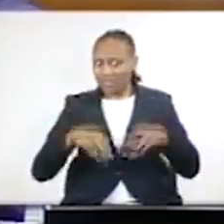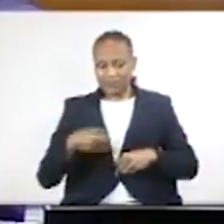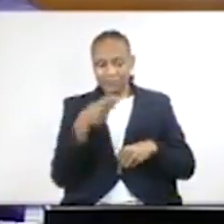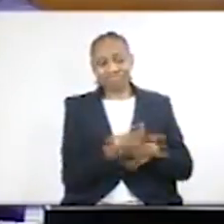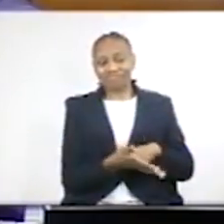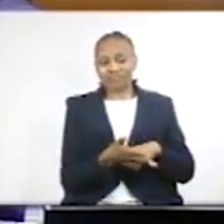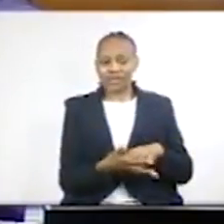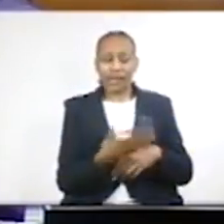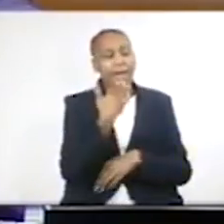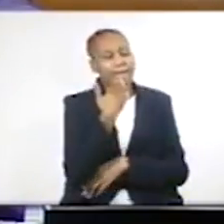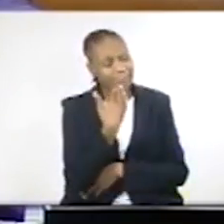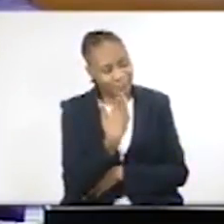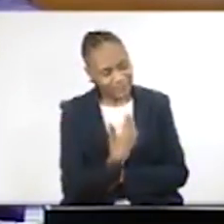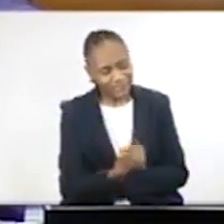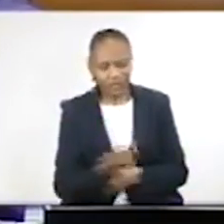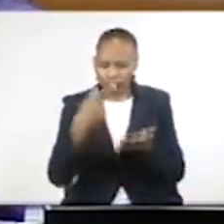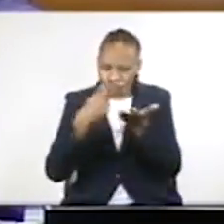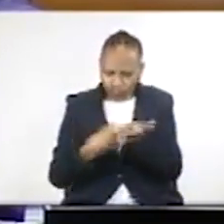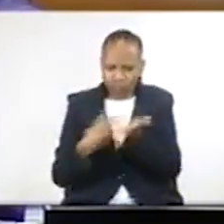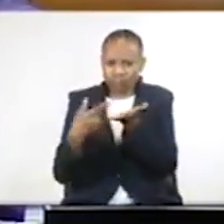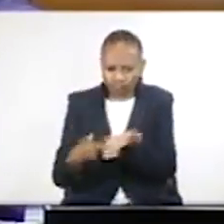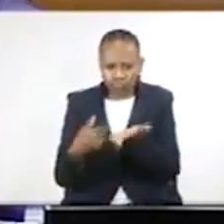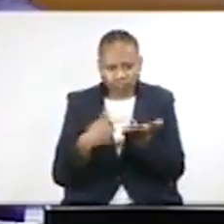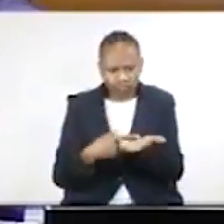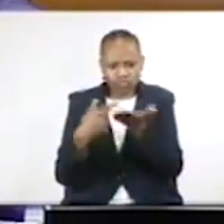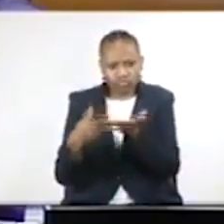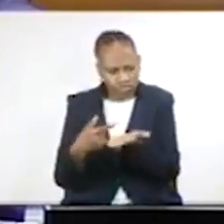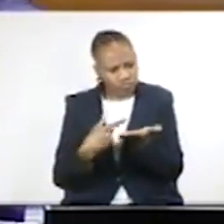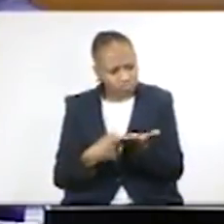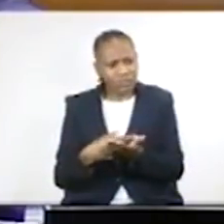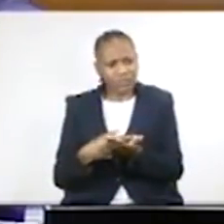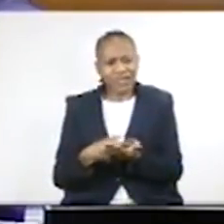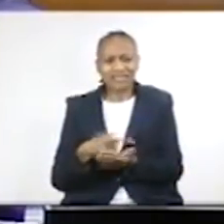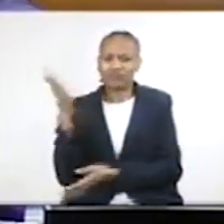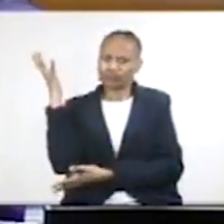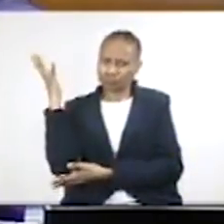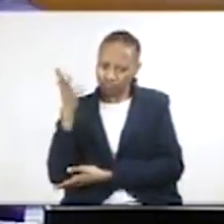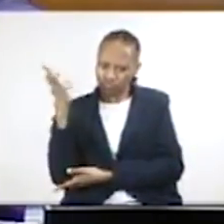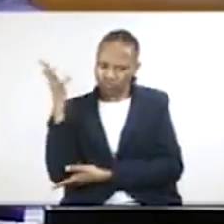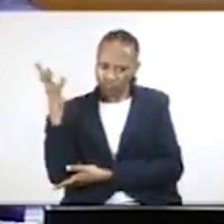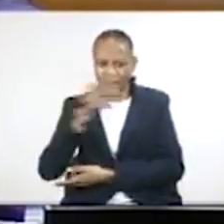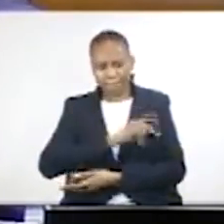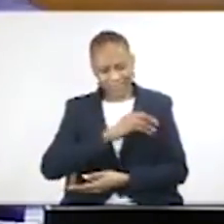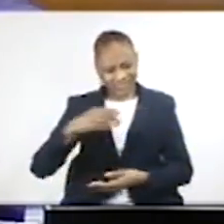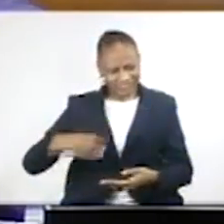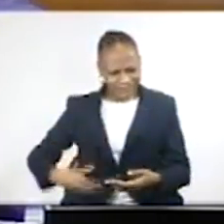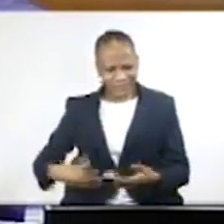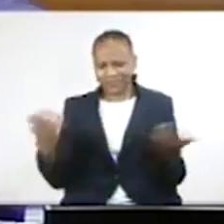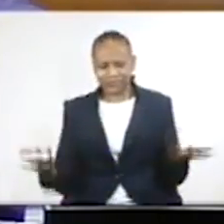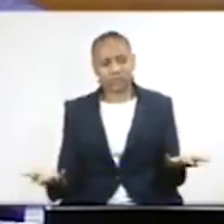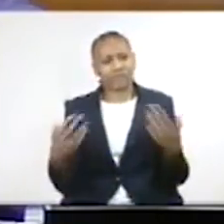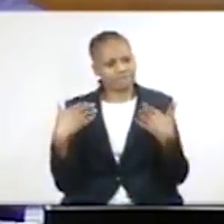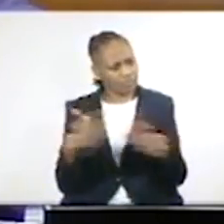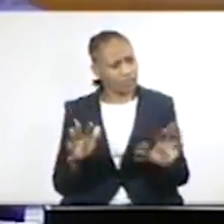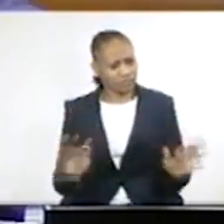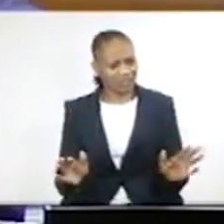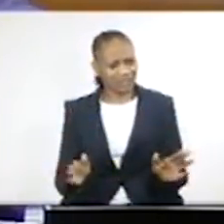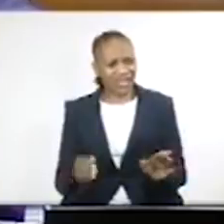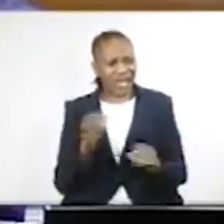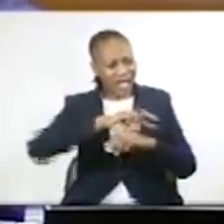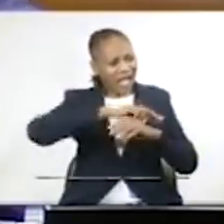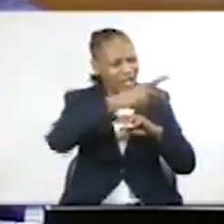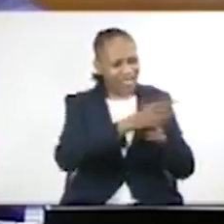his factional battles with President Tabombi, Honorable Malema, said Honorable Malema, I will not have this